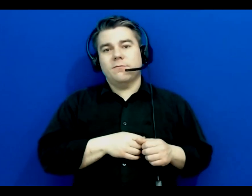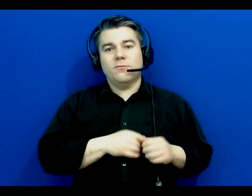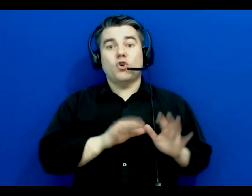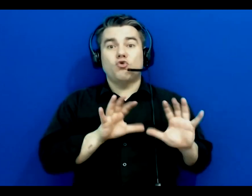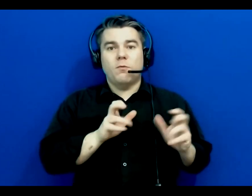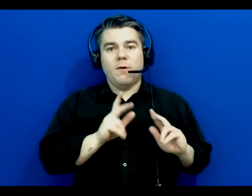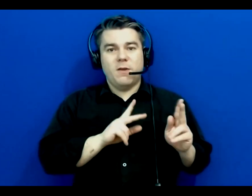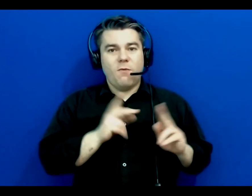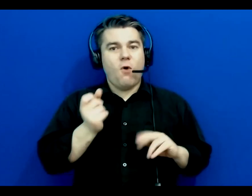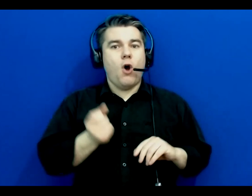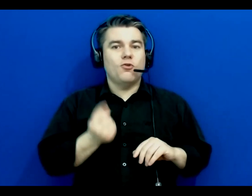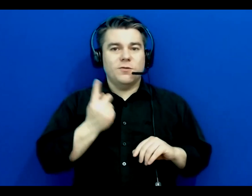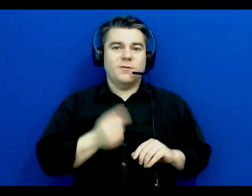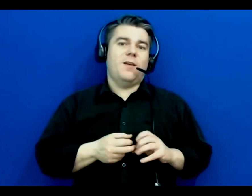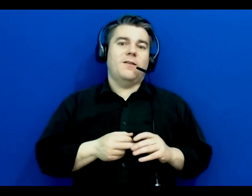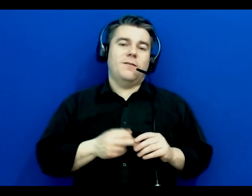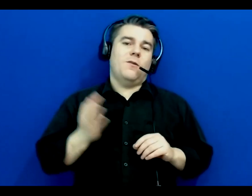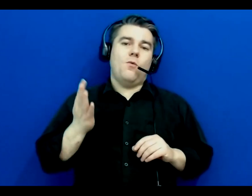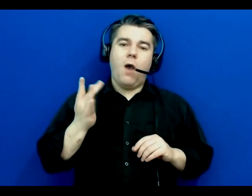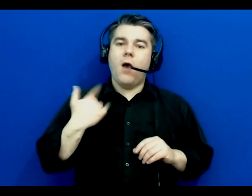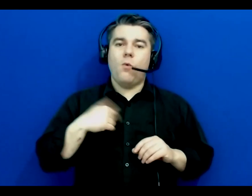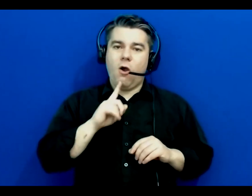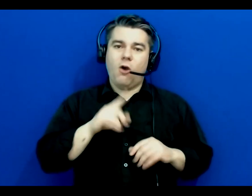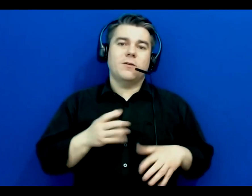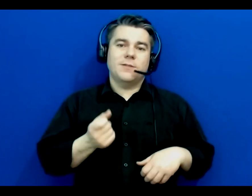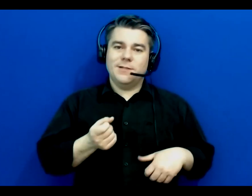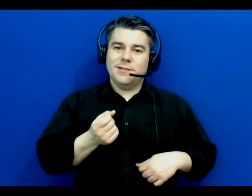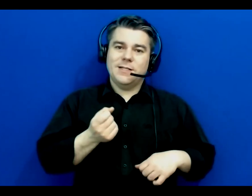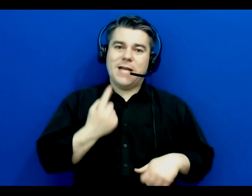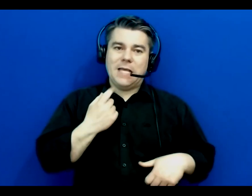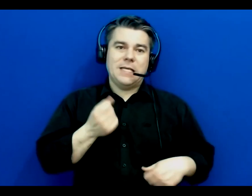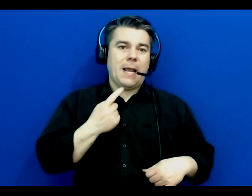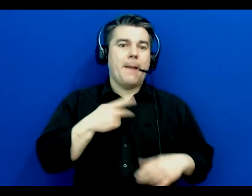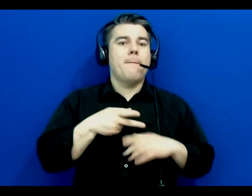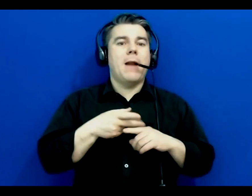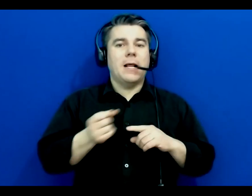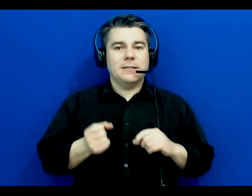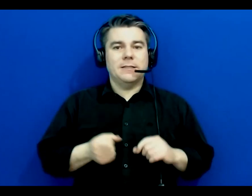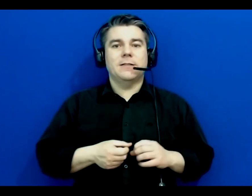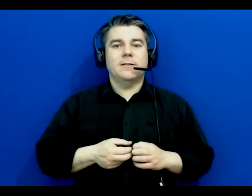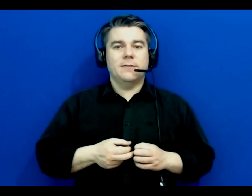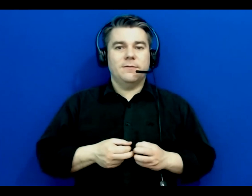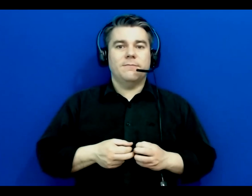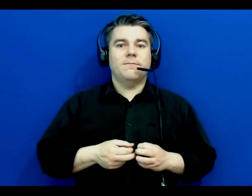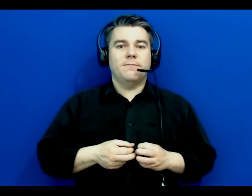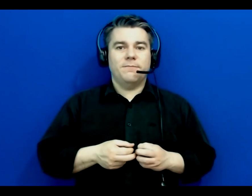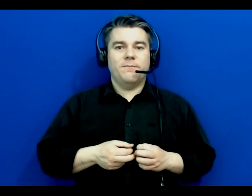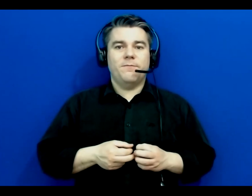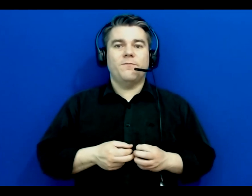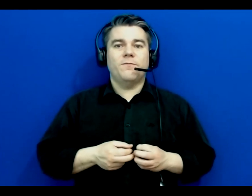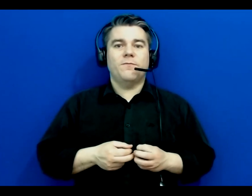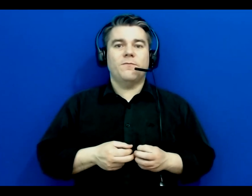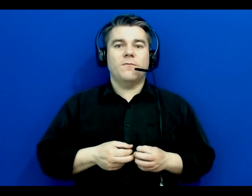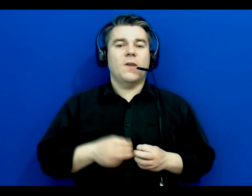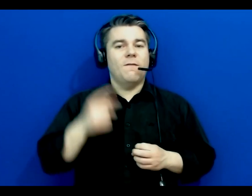people to understand why we are taking the Plex. Mm-hmm. What